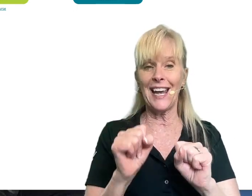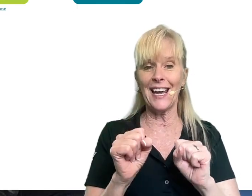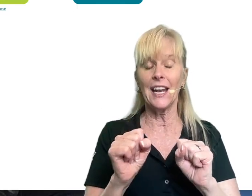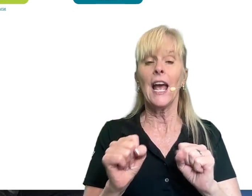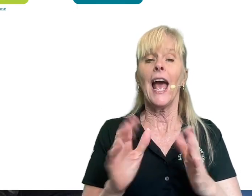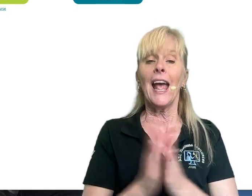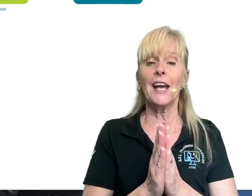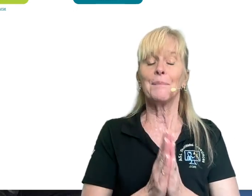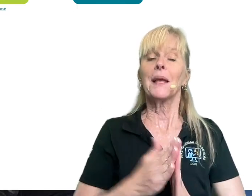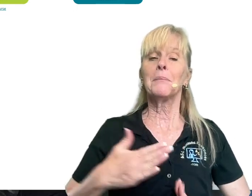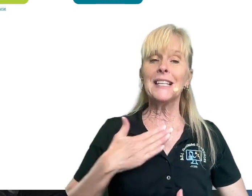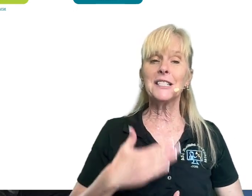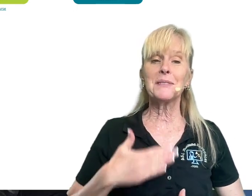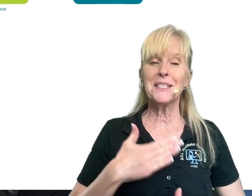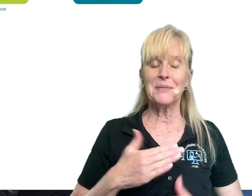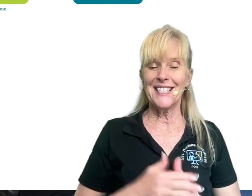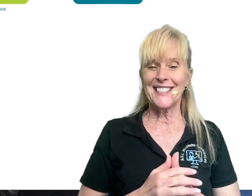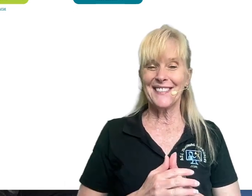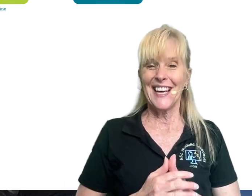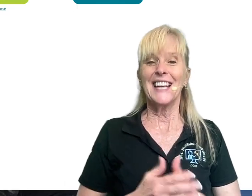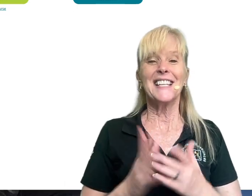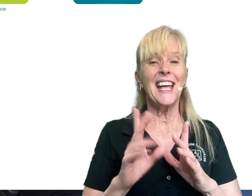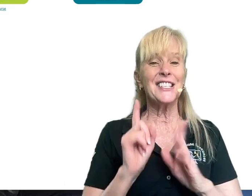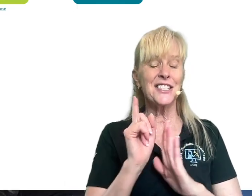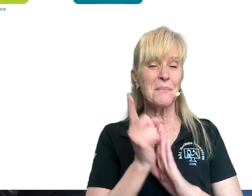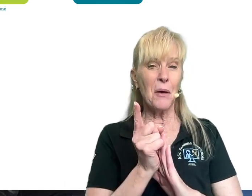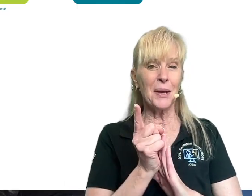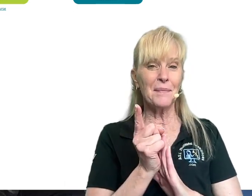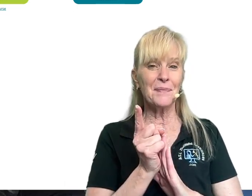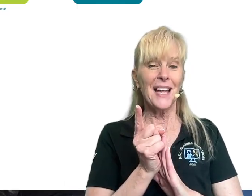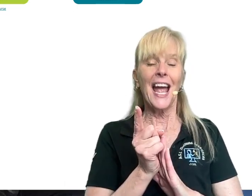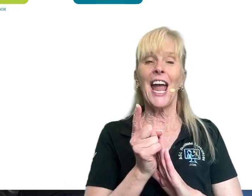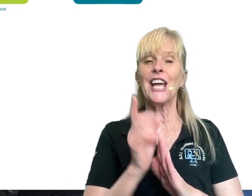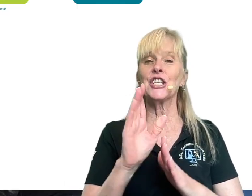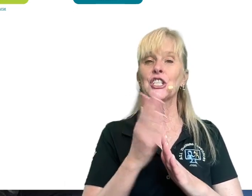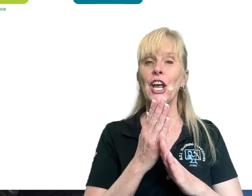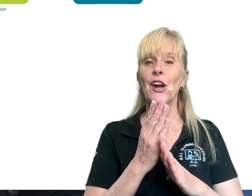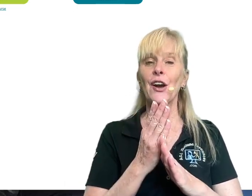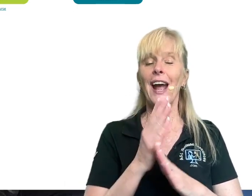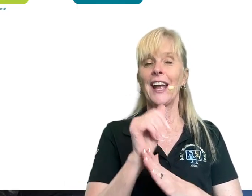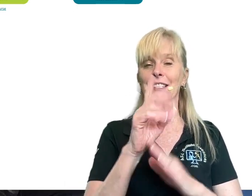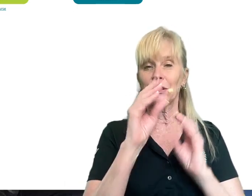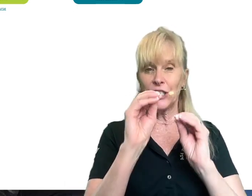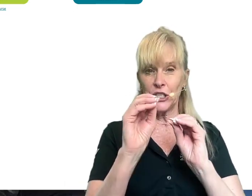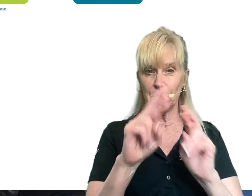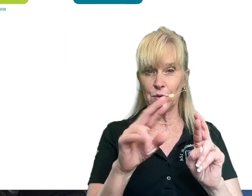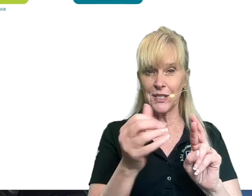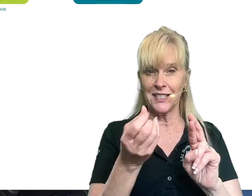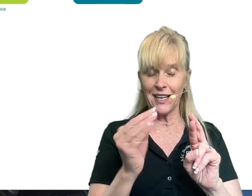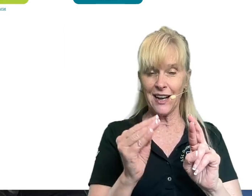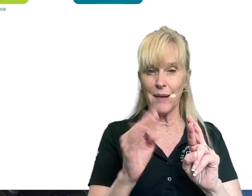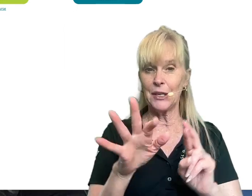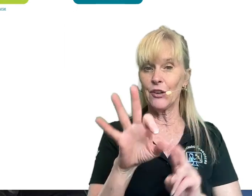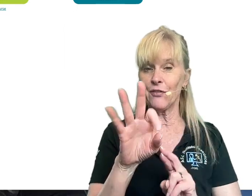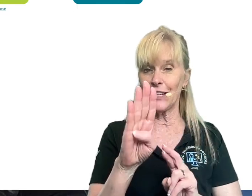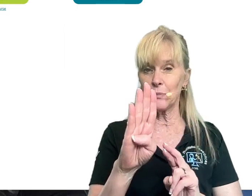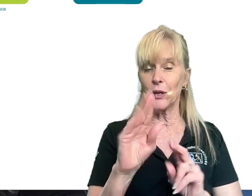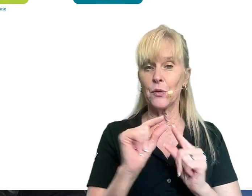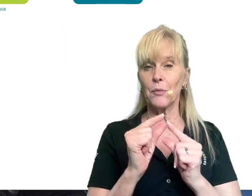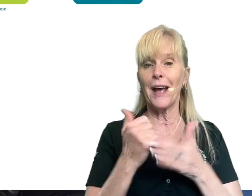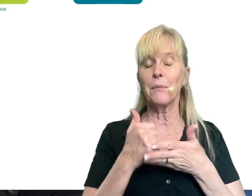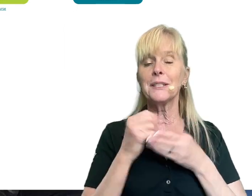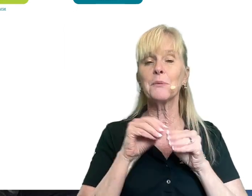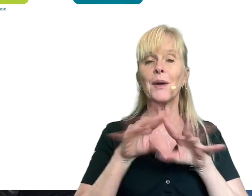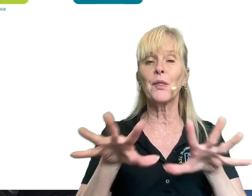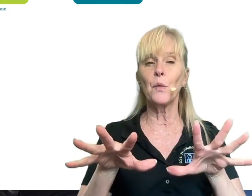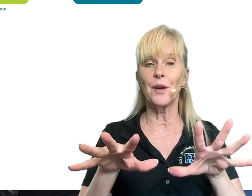we can. And please, please, please take just a moment and share ASLTeachingResources.com in your Facebook